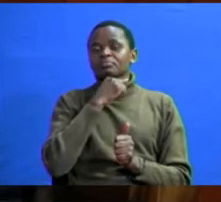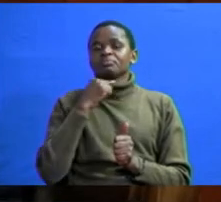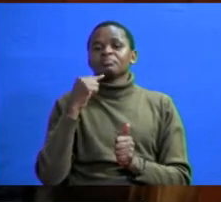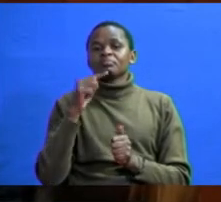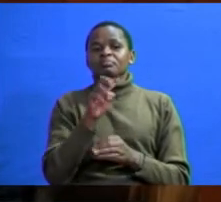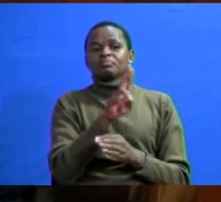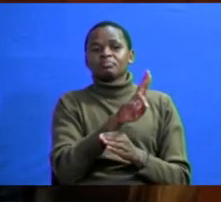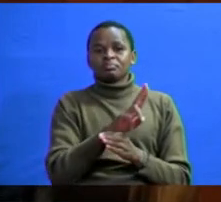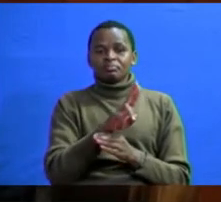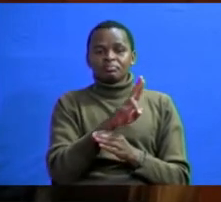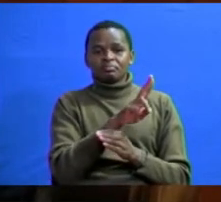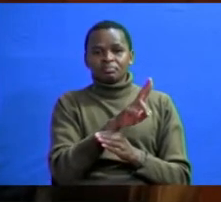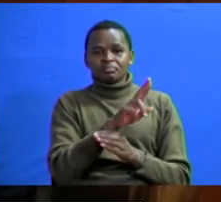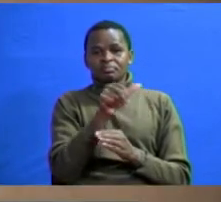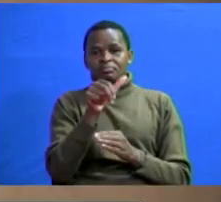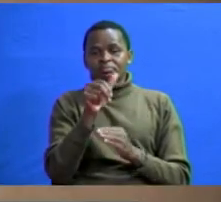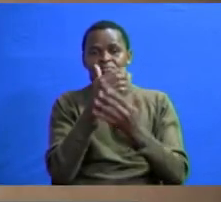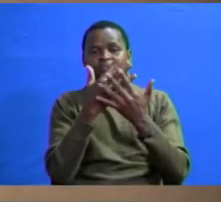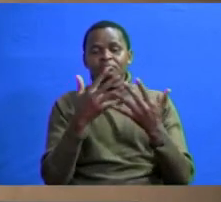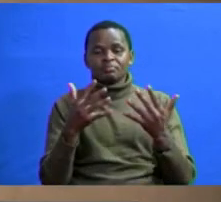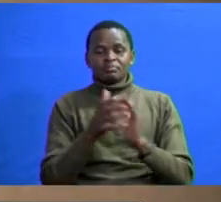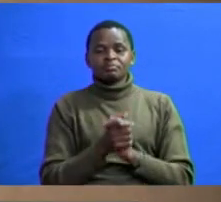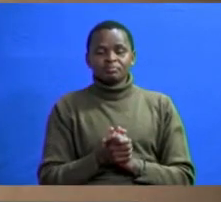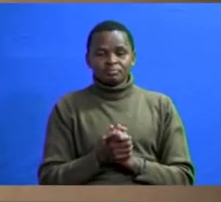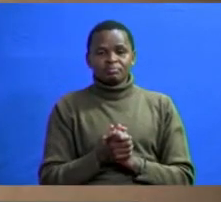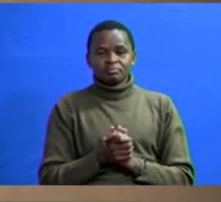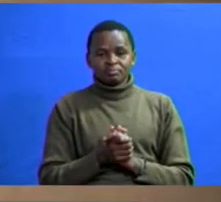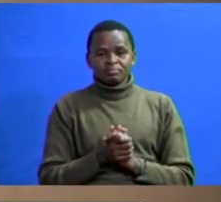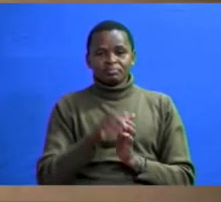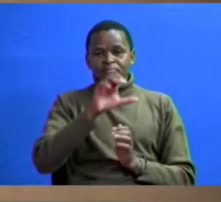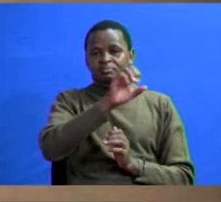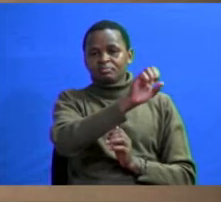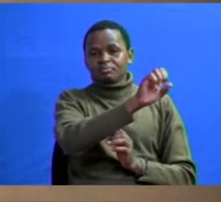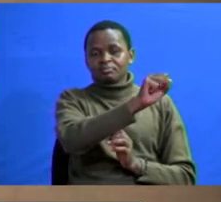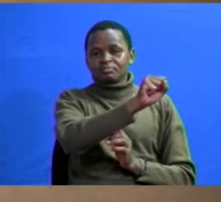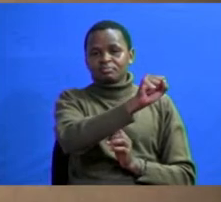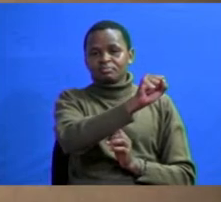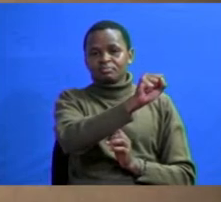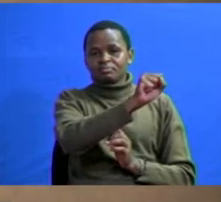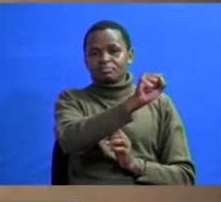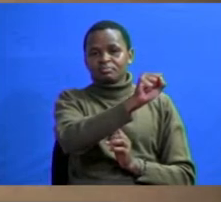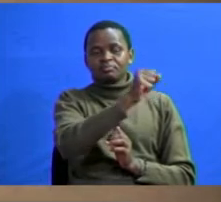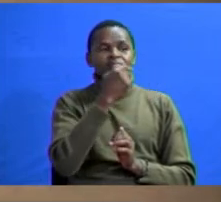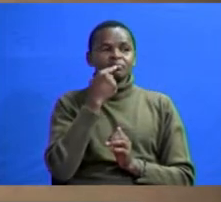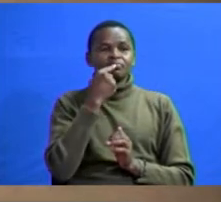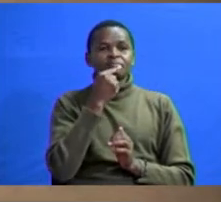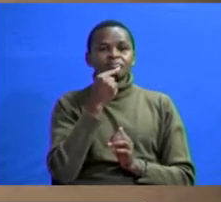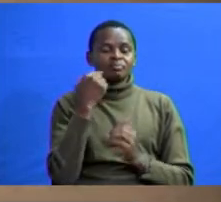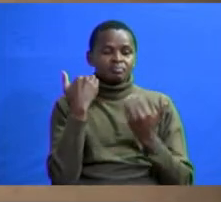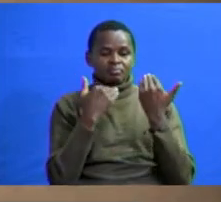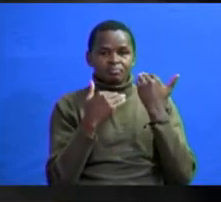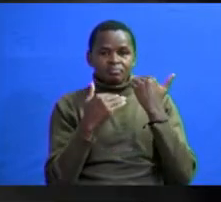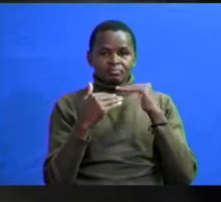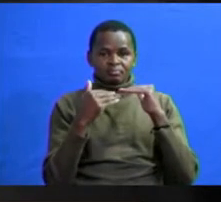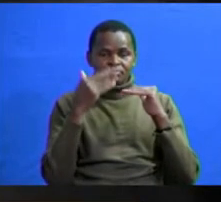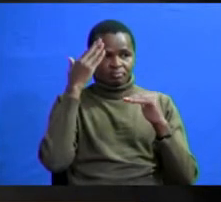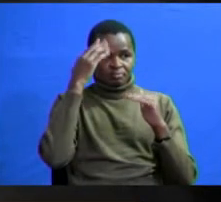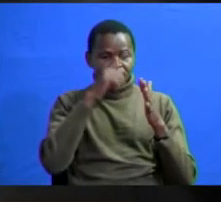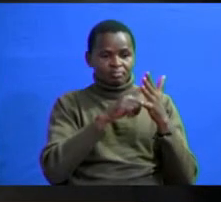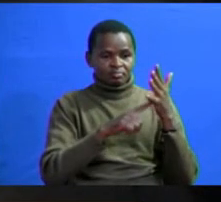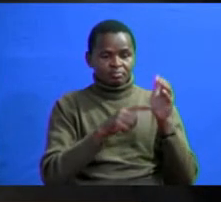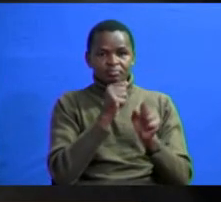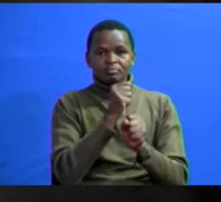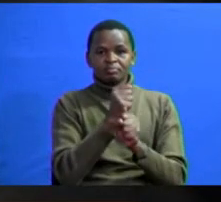using blunt objects. The CS termed Mackenzie as a terrorist who was deliberate in whatever he was